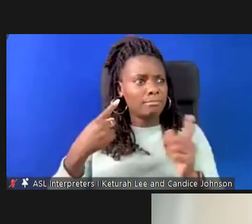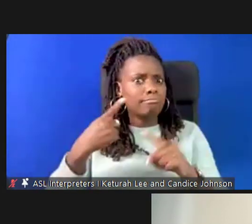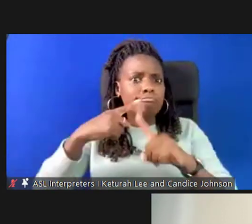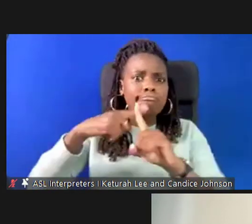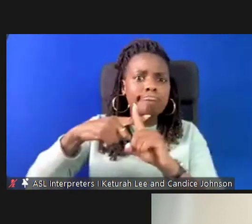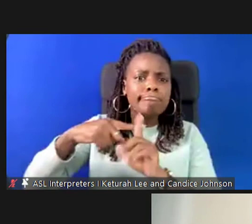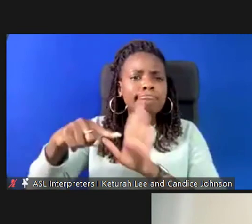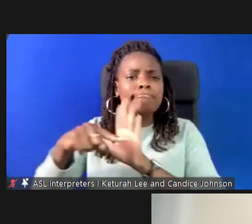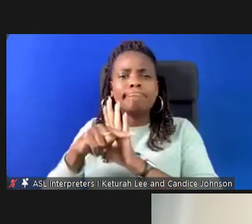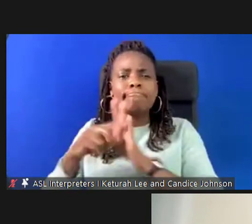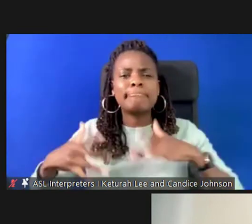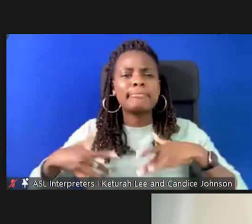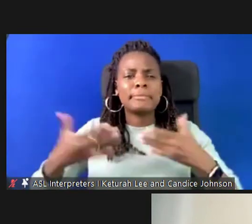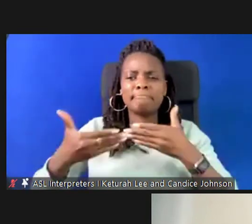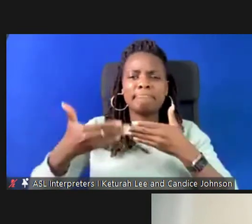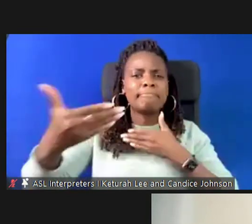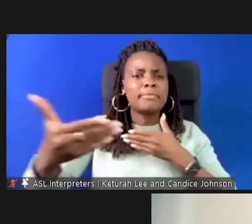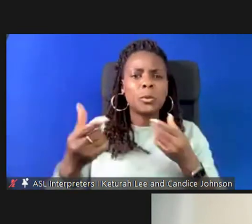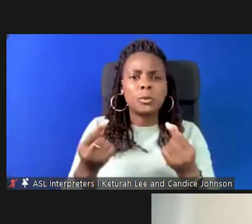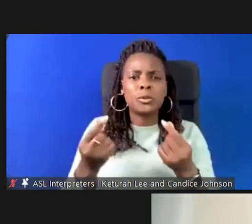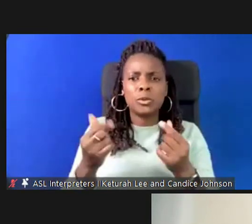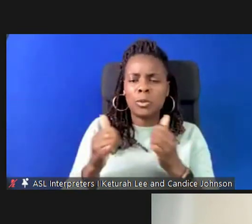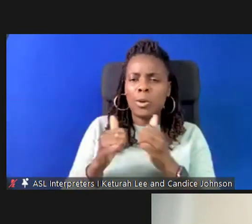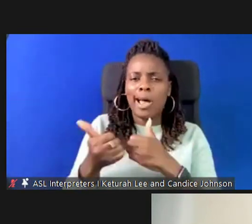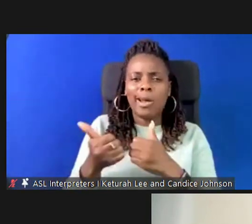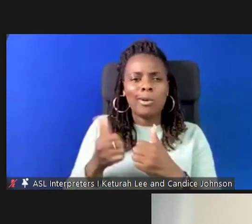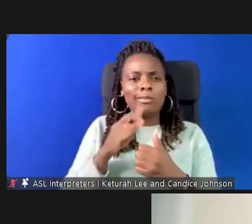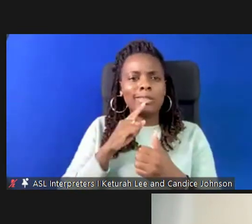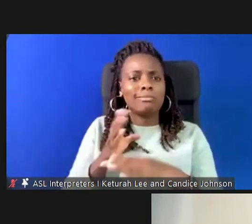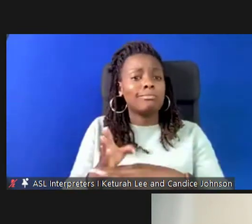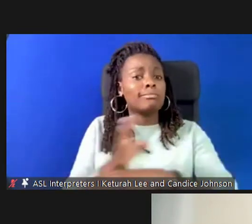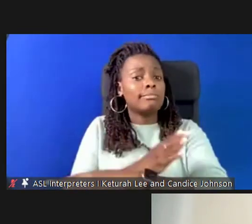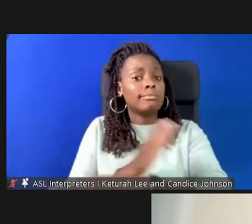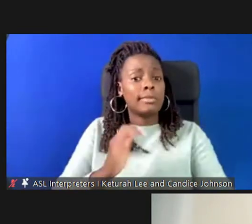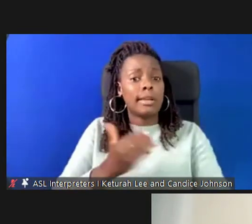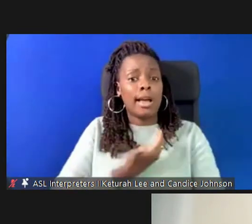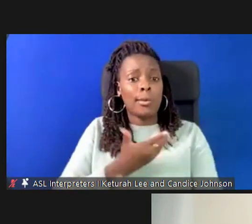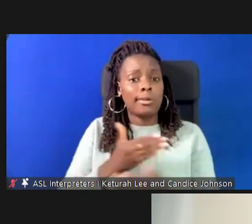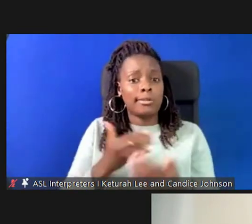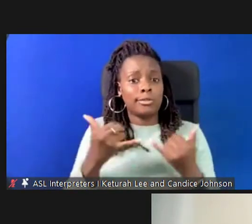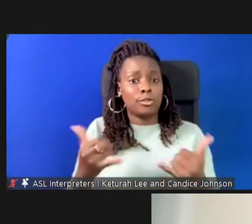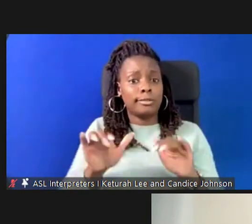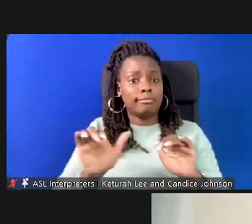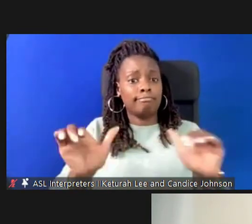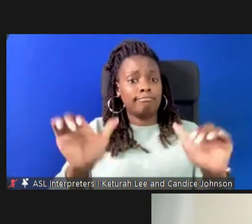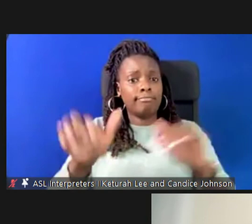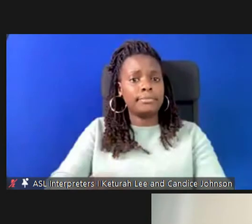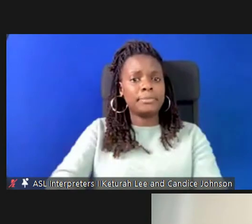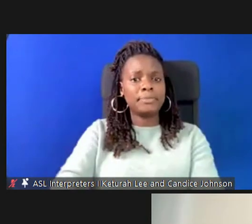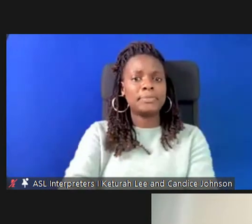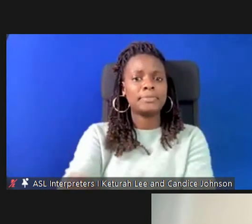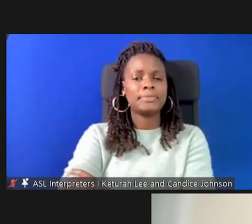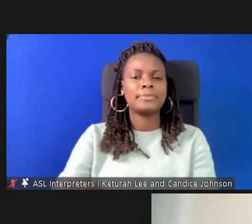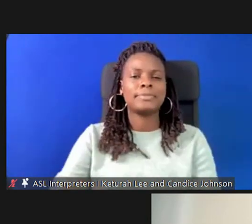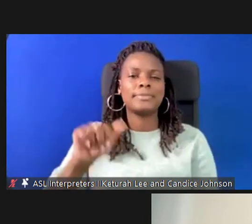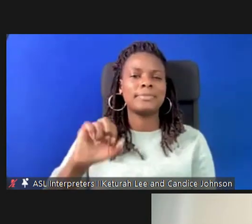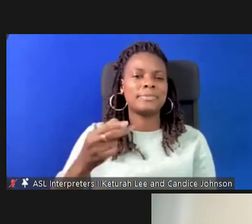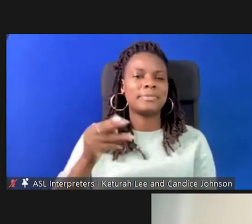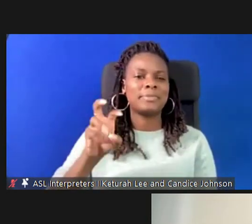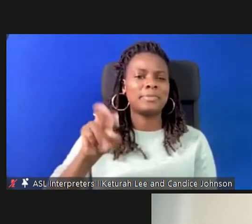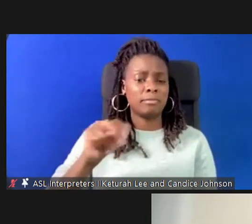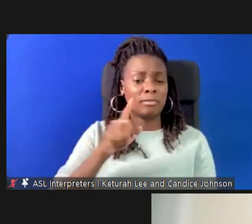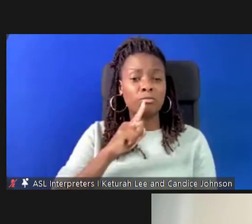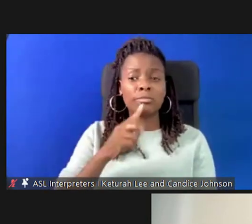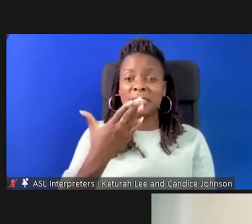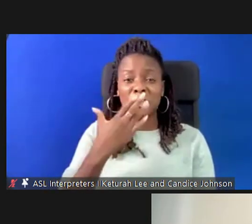and how do we move forward and translate that to our current practice? Yeah, it's a great question, and I think on everybody's